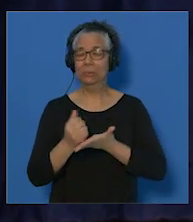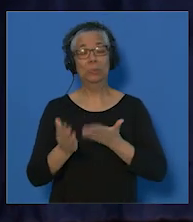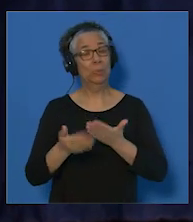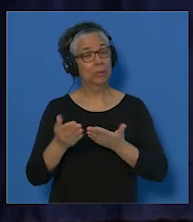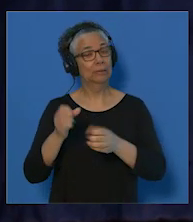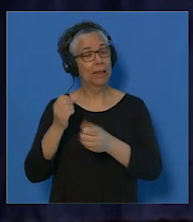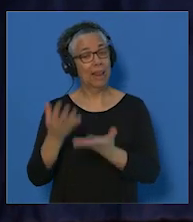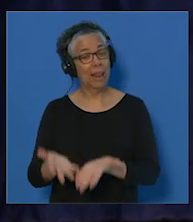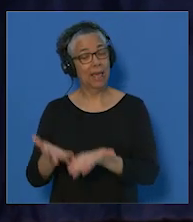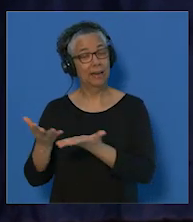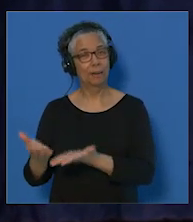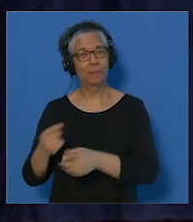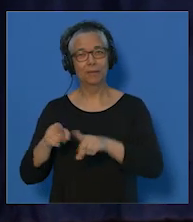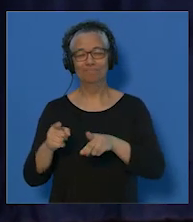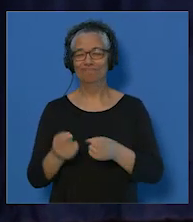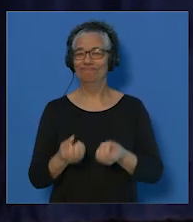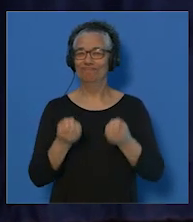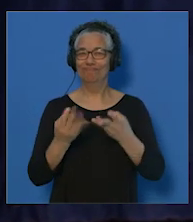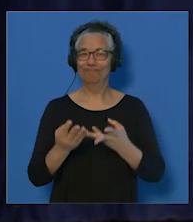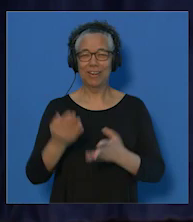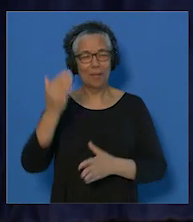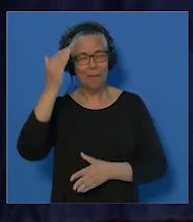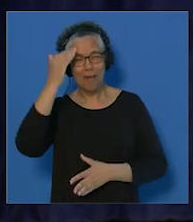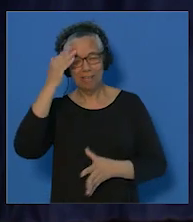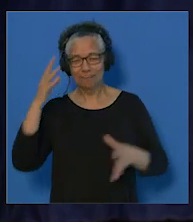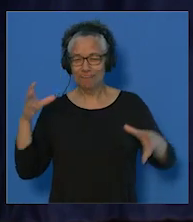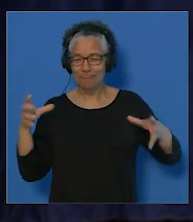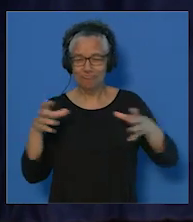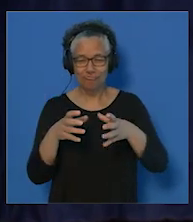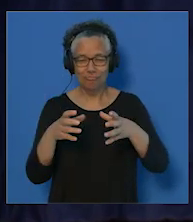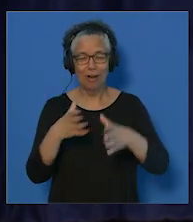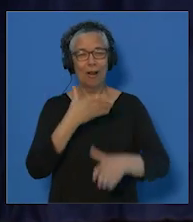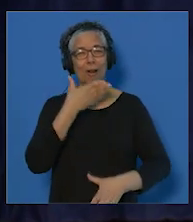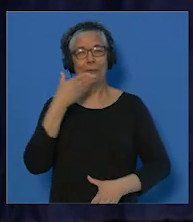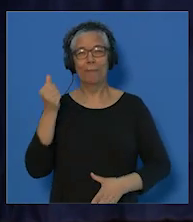our collective problem is likely to produce better outcomes for all.